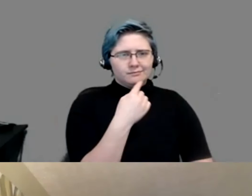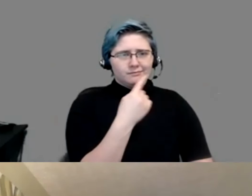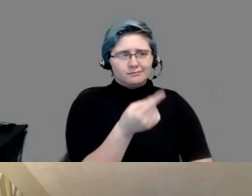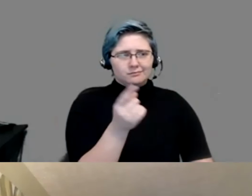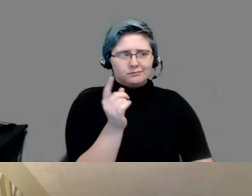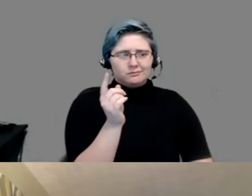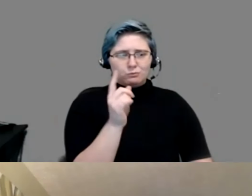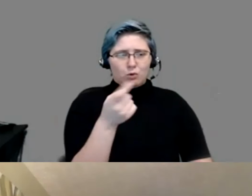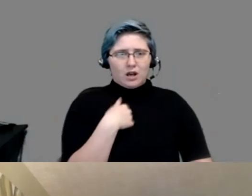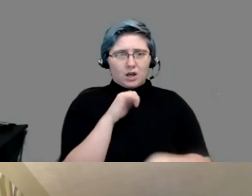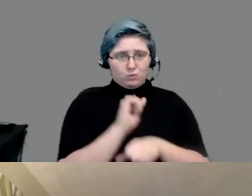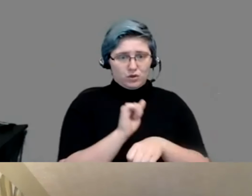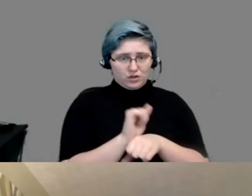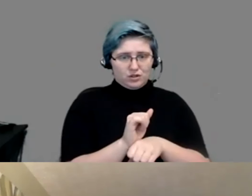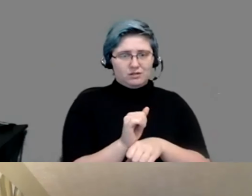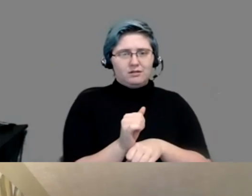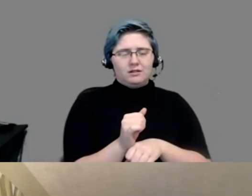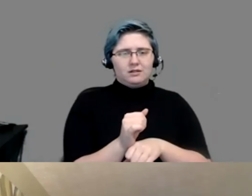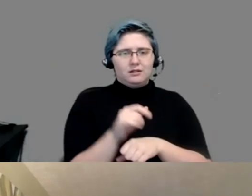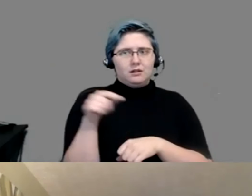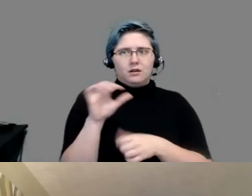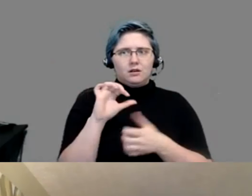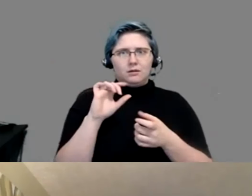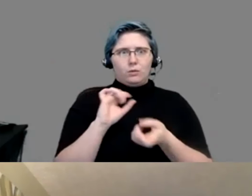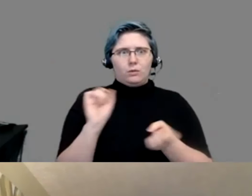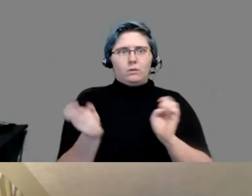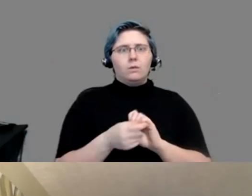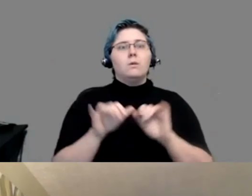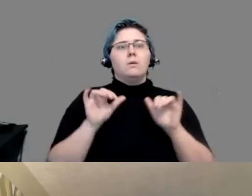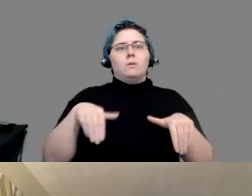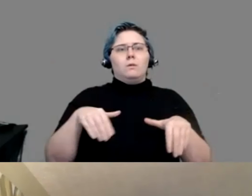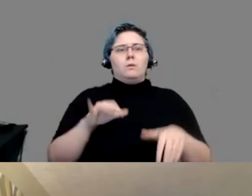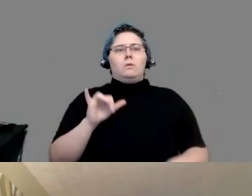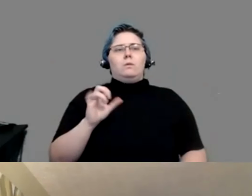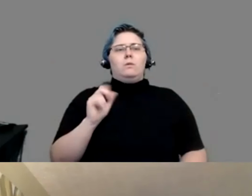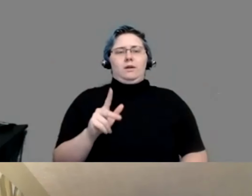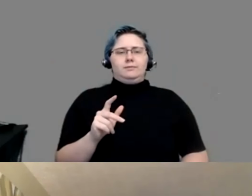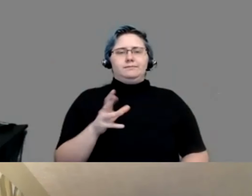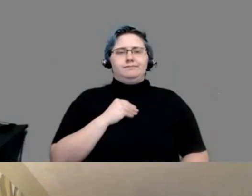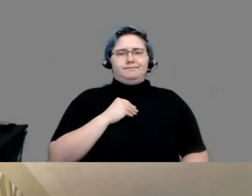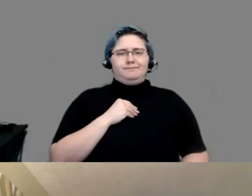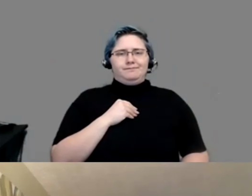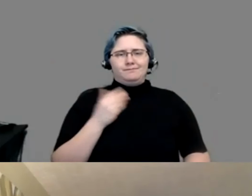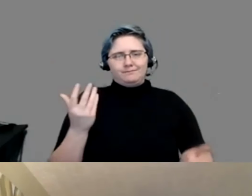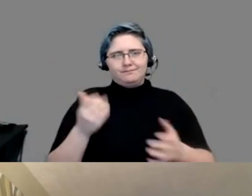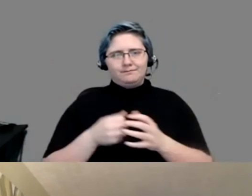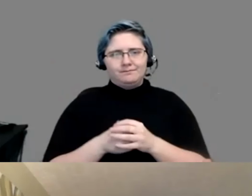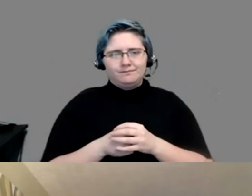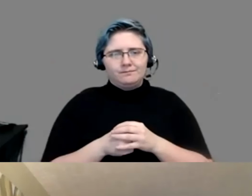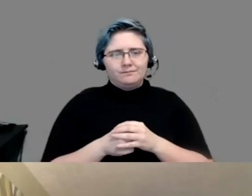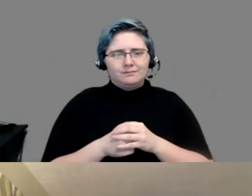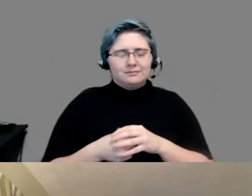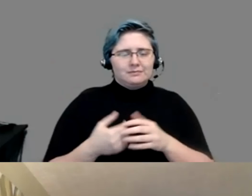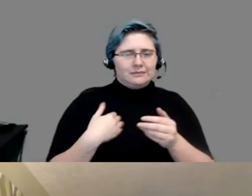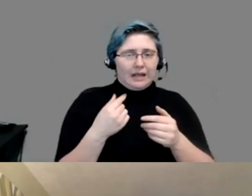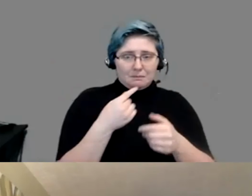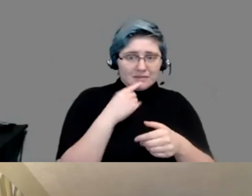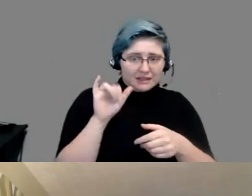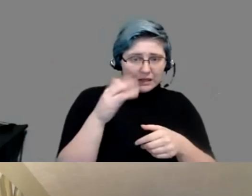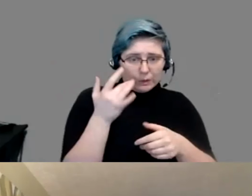it worked, their attitude changed. So I say that to say